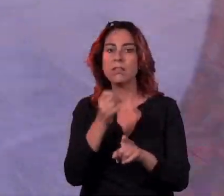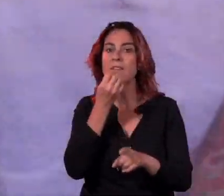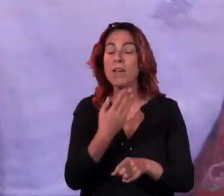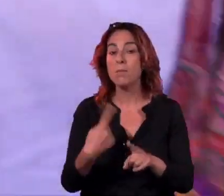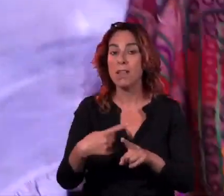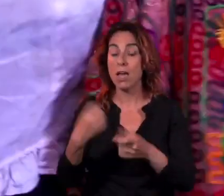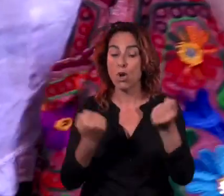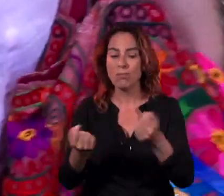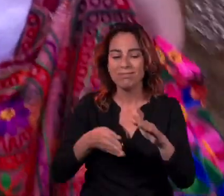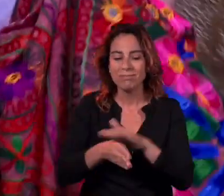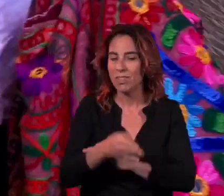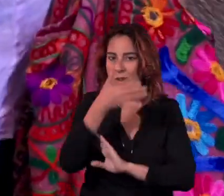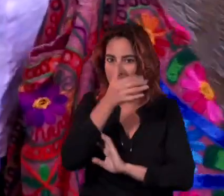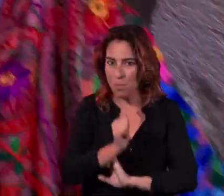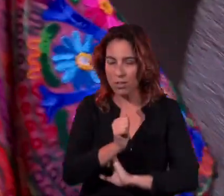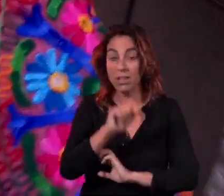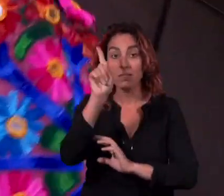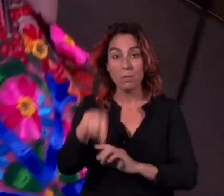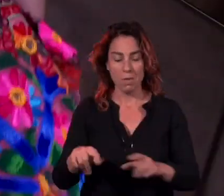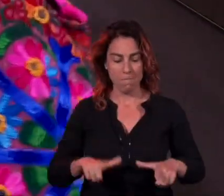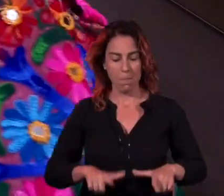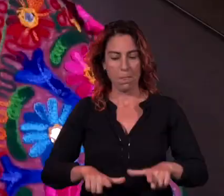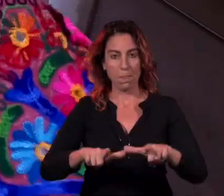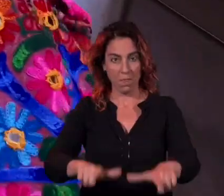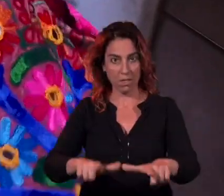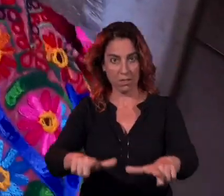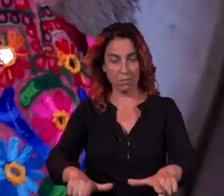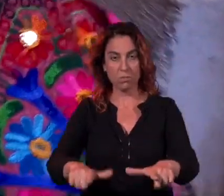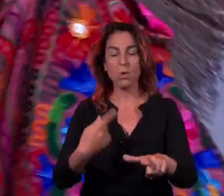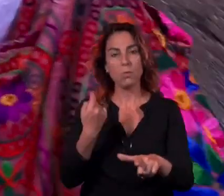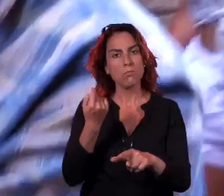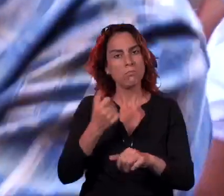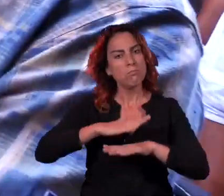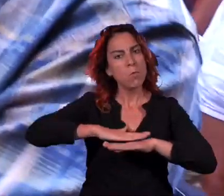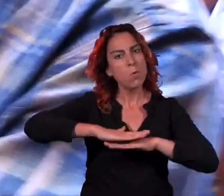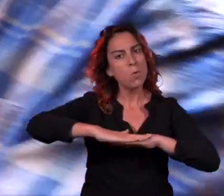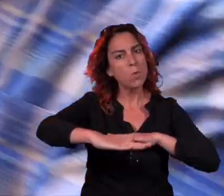very well planned with the curb cuts. The cobbles are not too big, they're